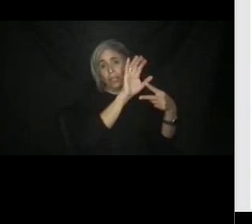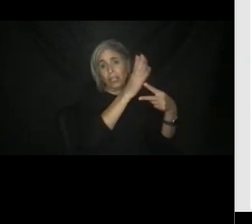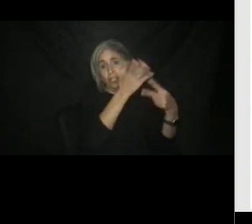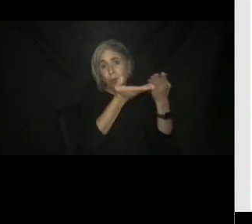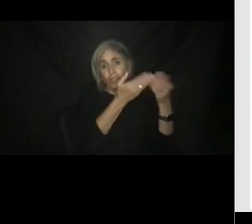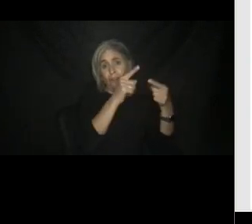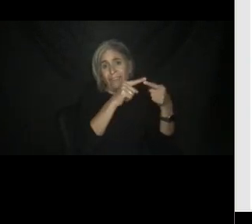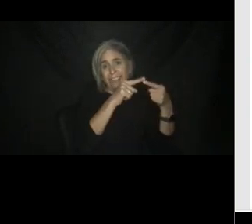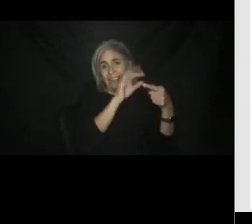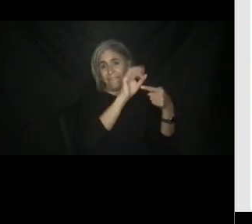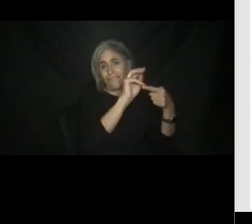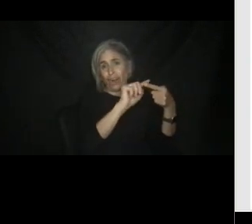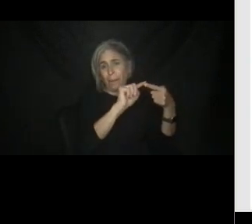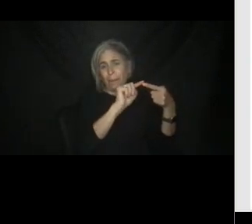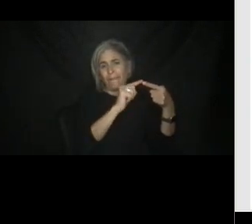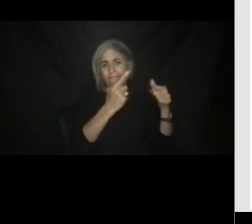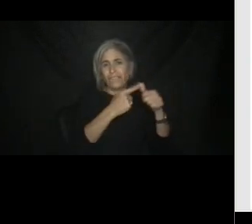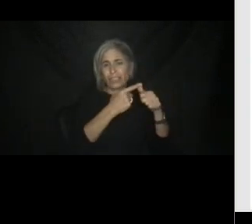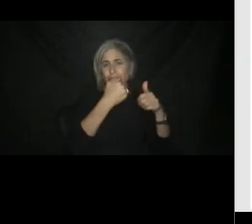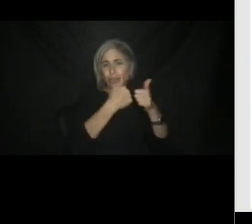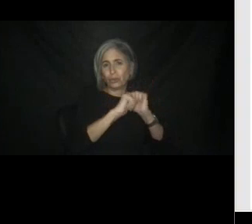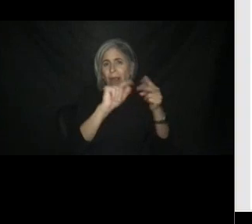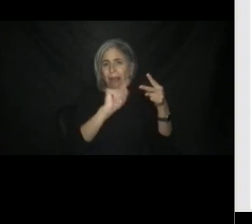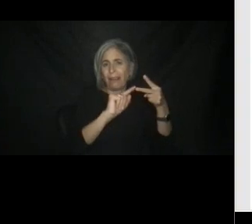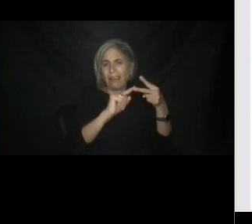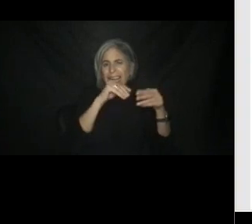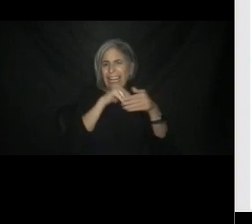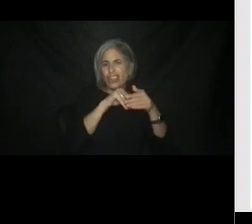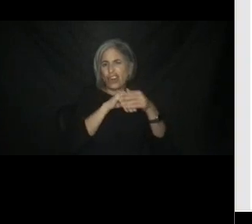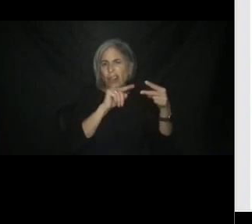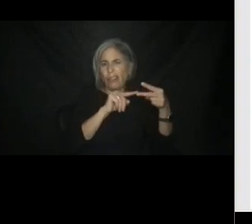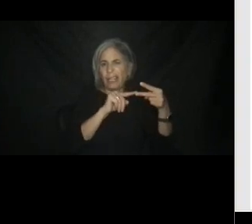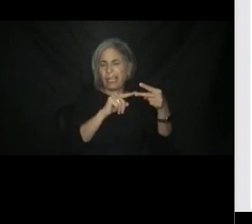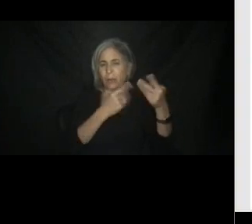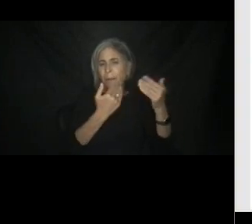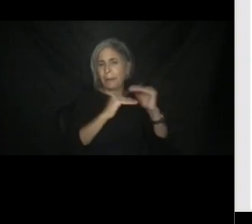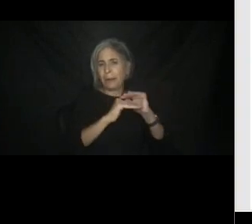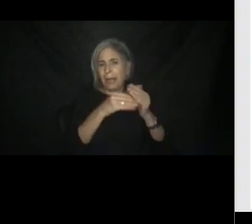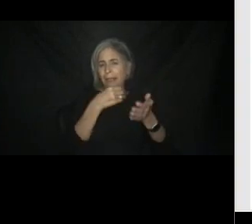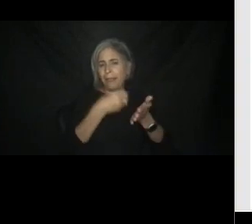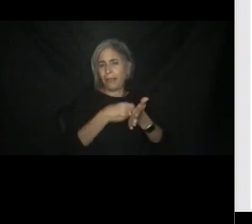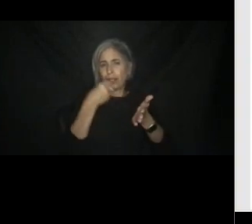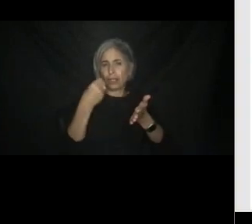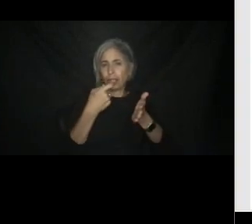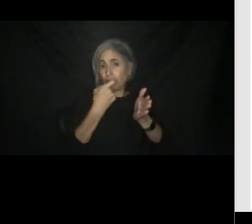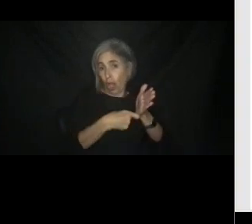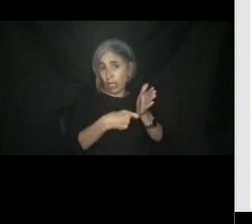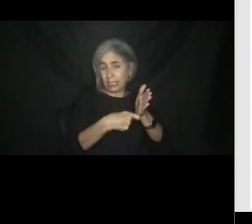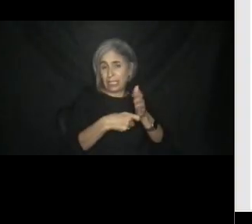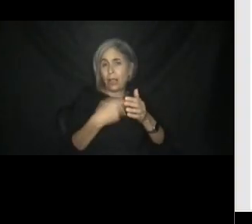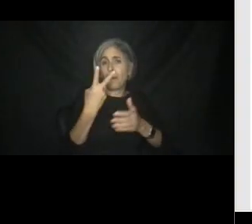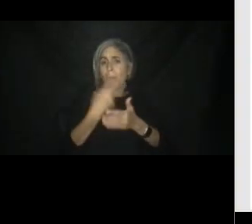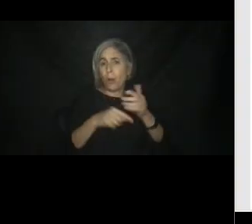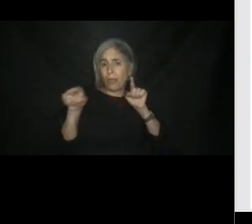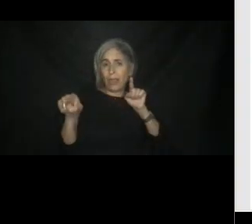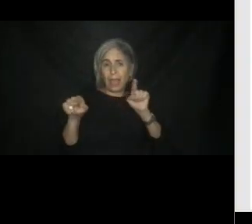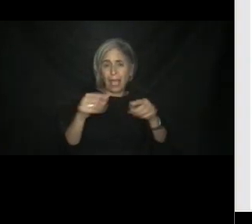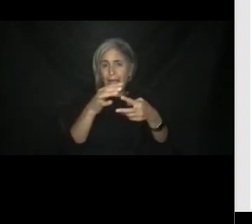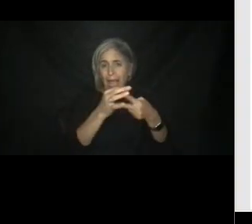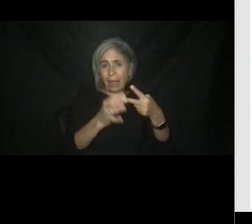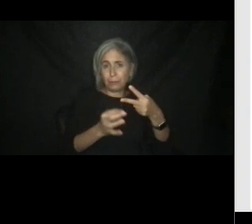let's begin first internally. And this way we minimize expenses and we're giving both options a shot.